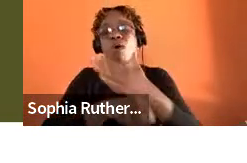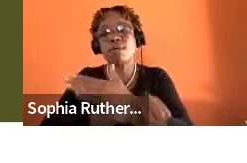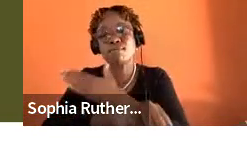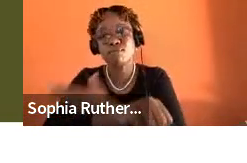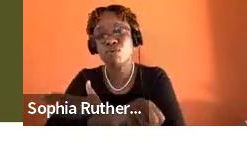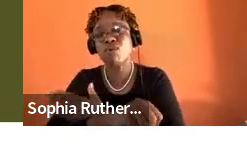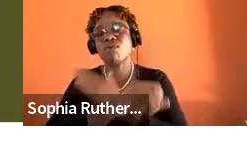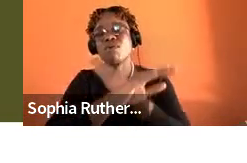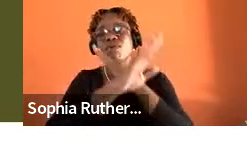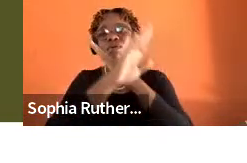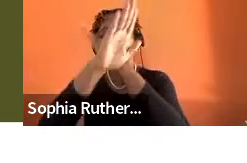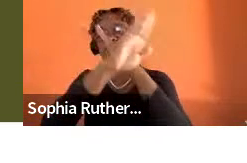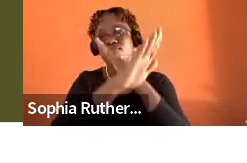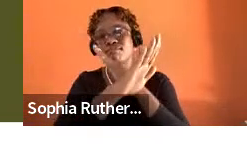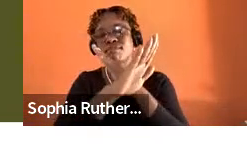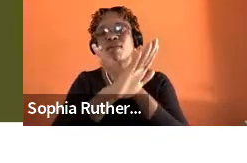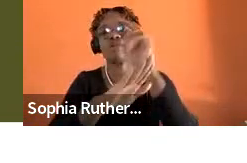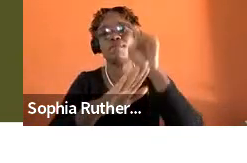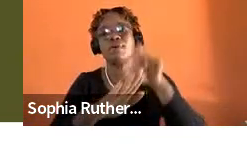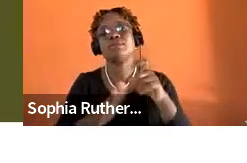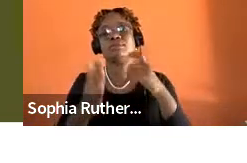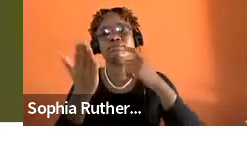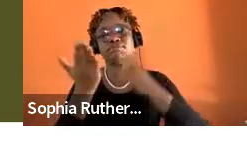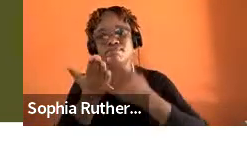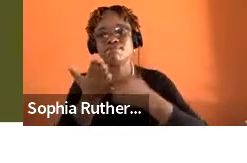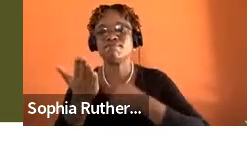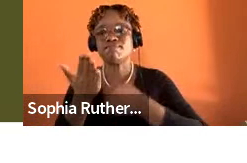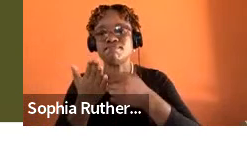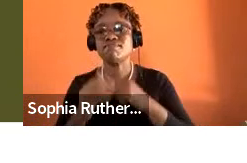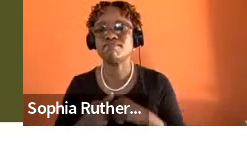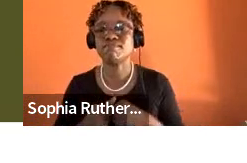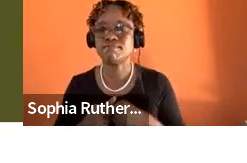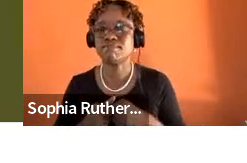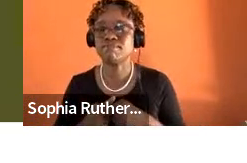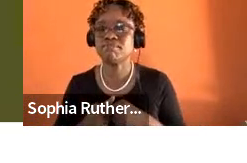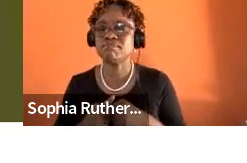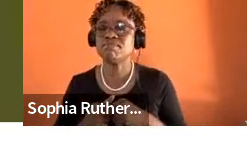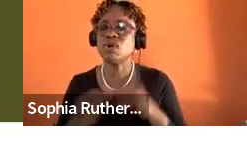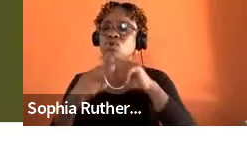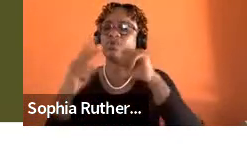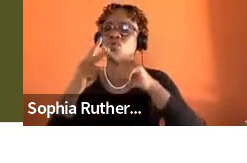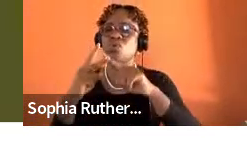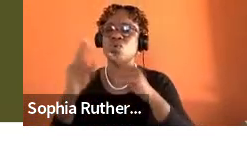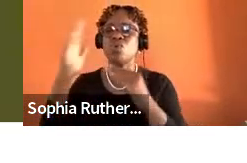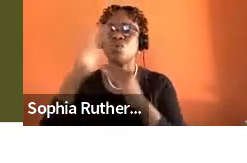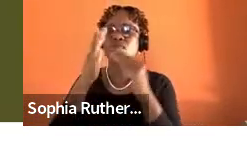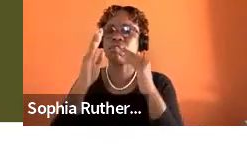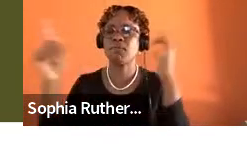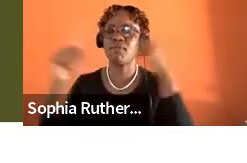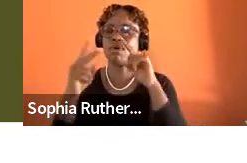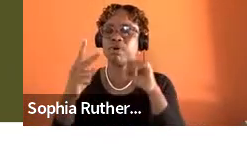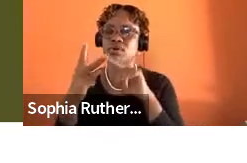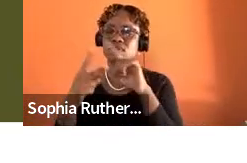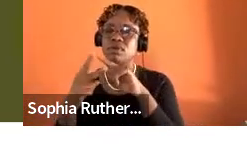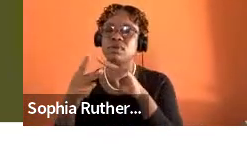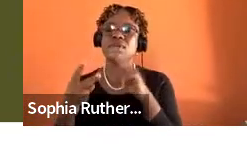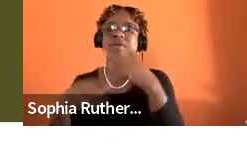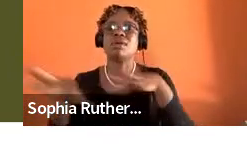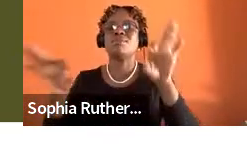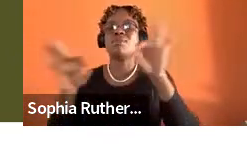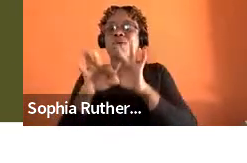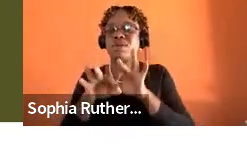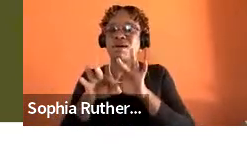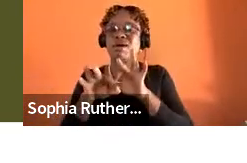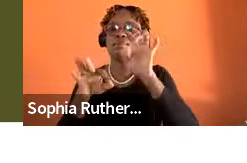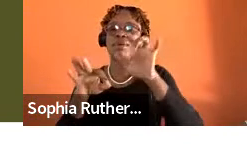presented. But overall, there were two main themes emerging from the discussion. The first is the need for a national attitudinal shift towards